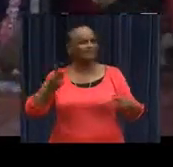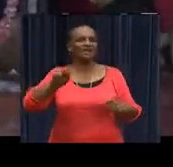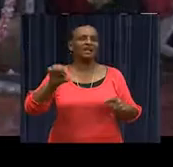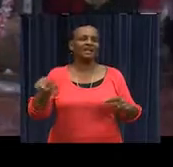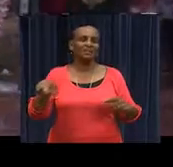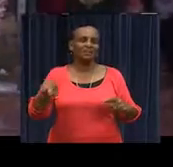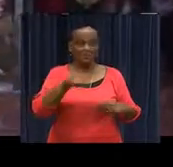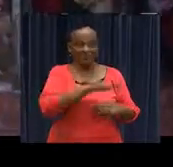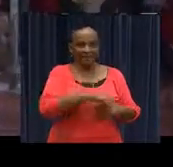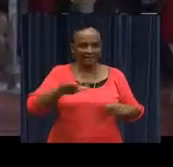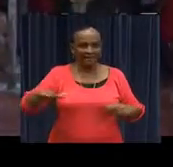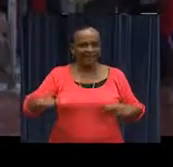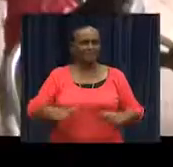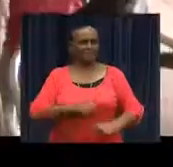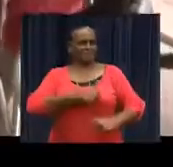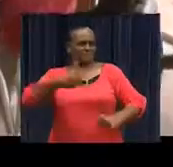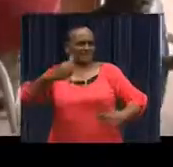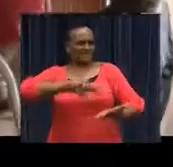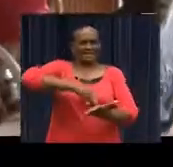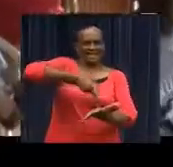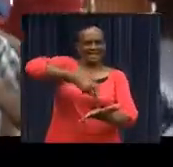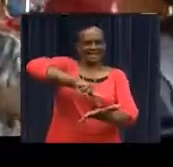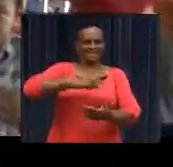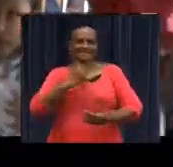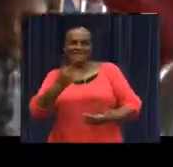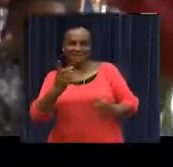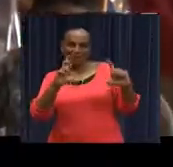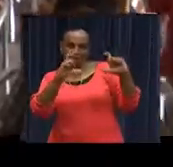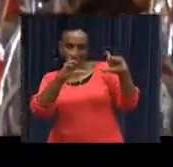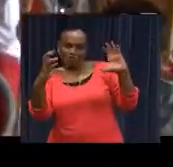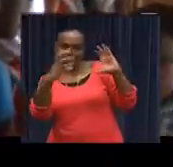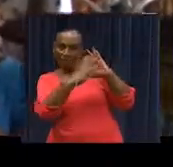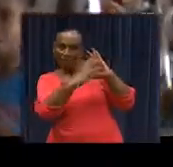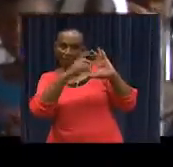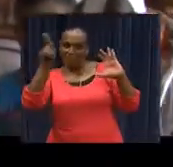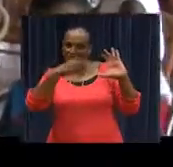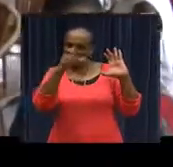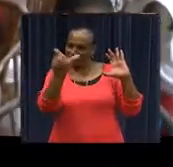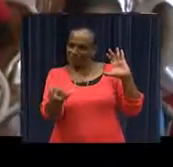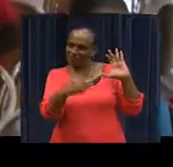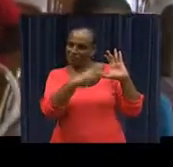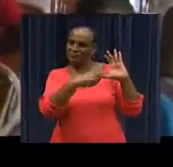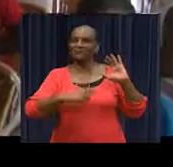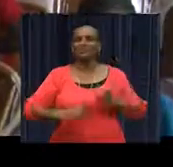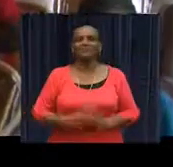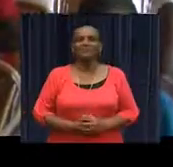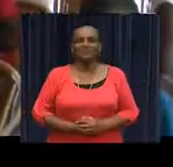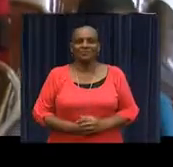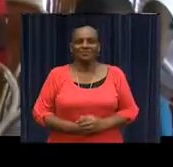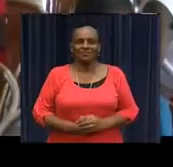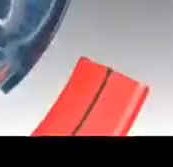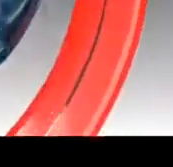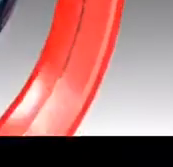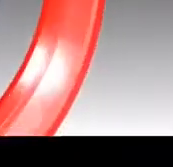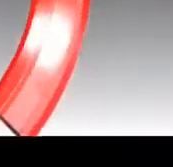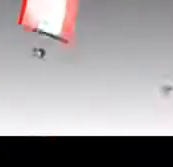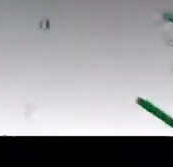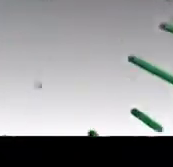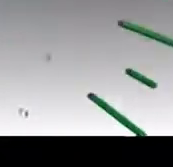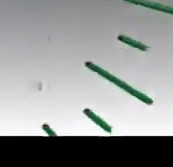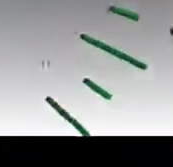on the CD of Regilio Maknak. The children showed their best dance steps and went on the photo with Regilio.